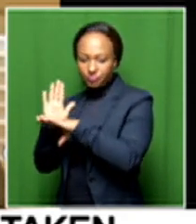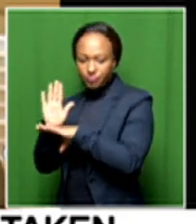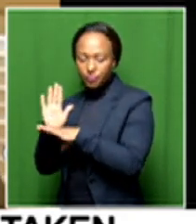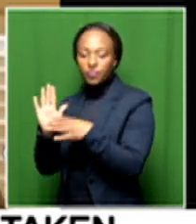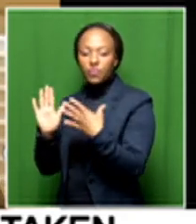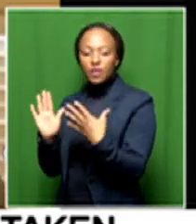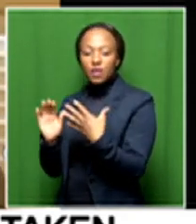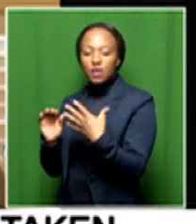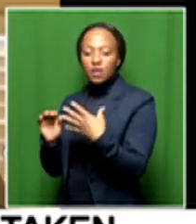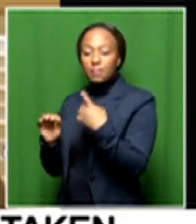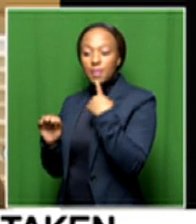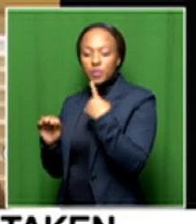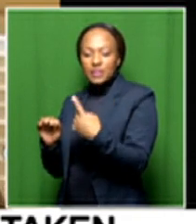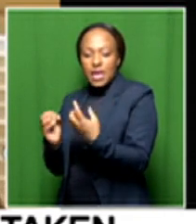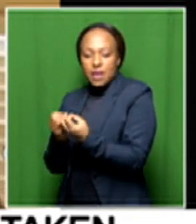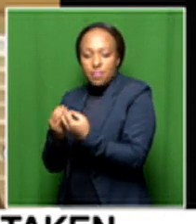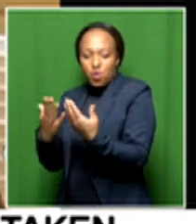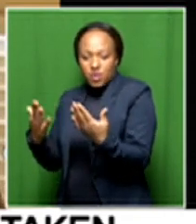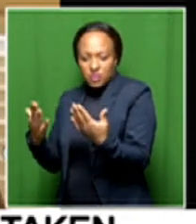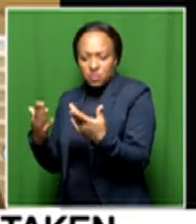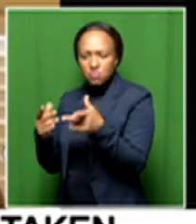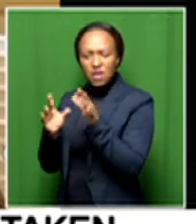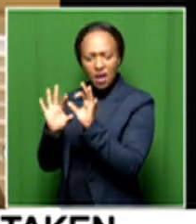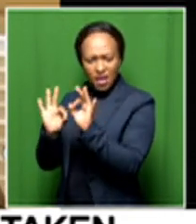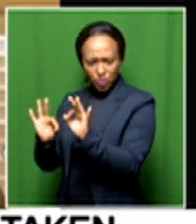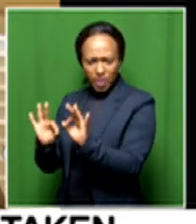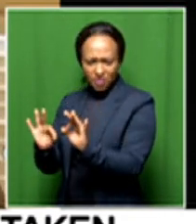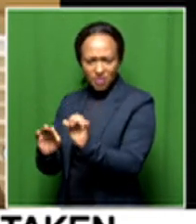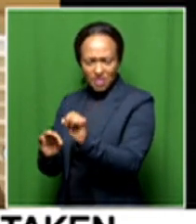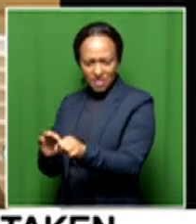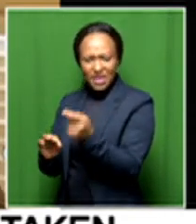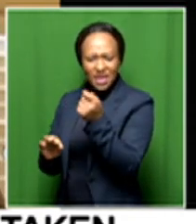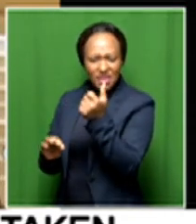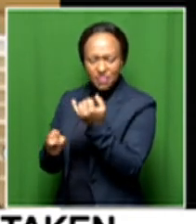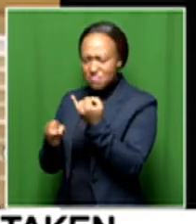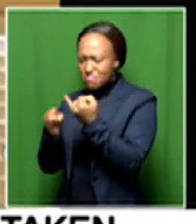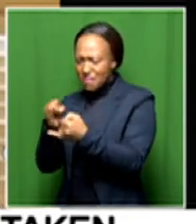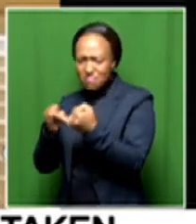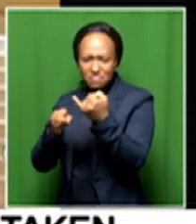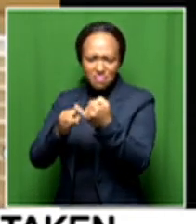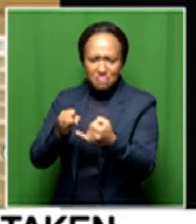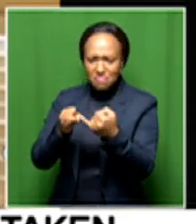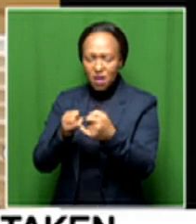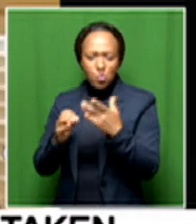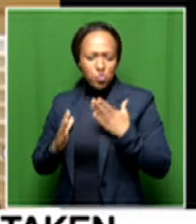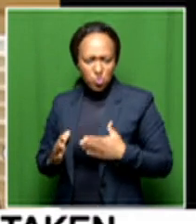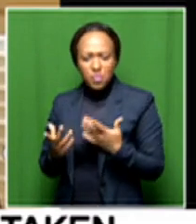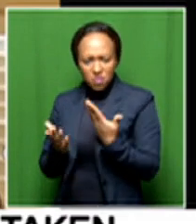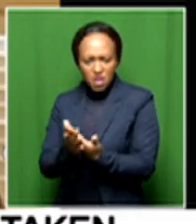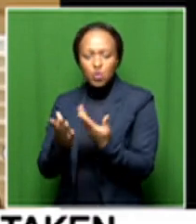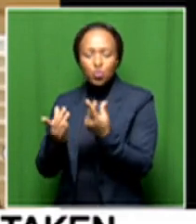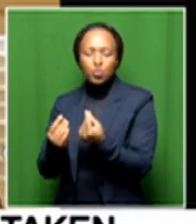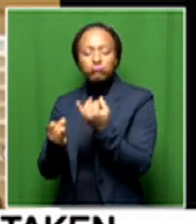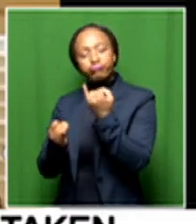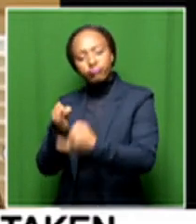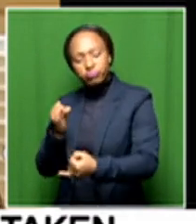say that mostly that information which is there is accurate. There are a couple of errors, yes, which will happen as a human element in terms of the errors.